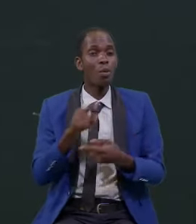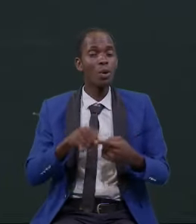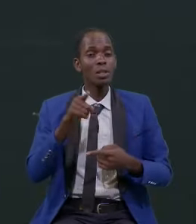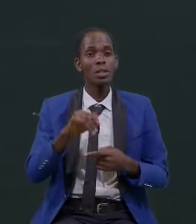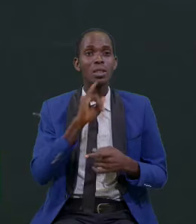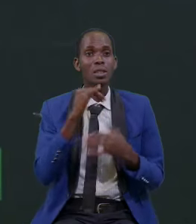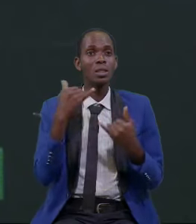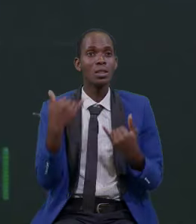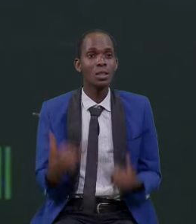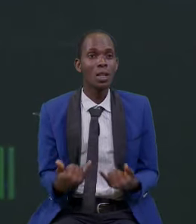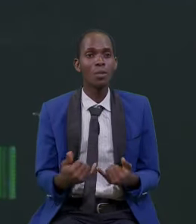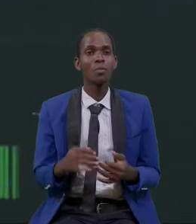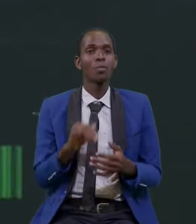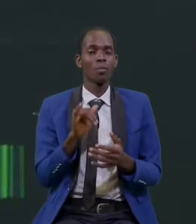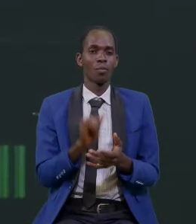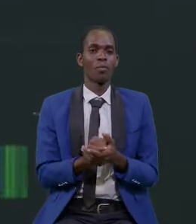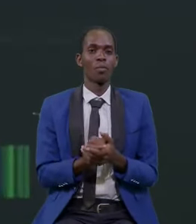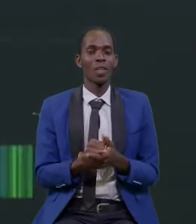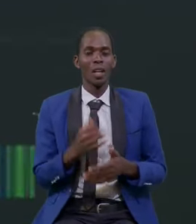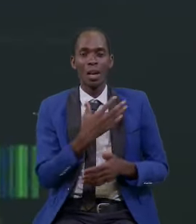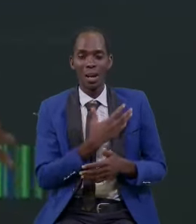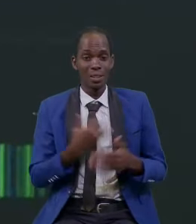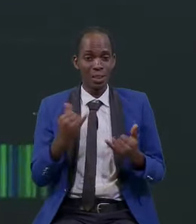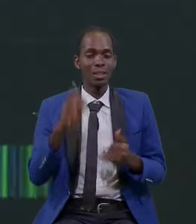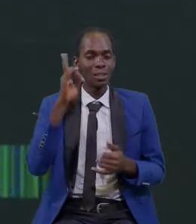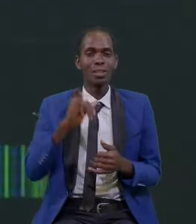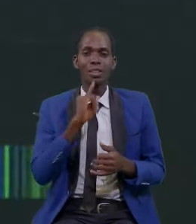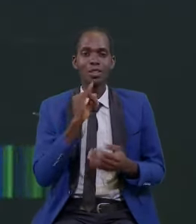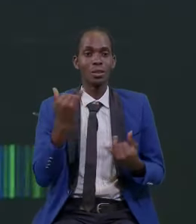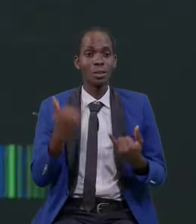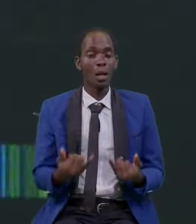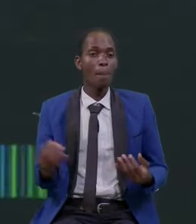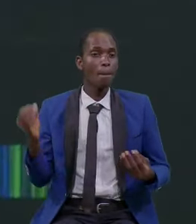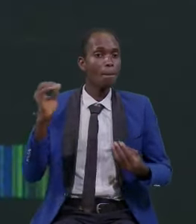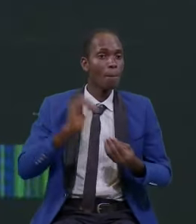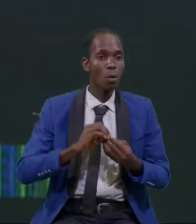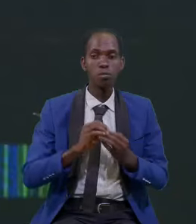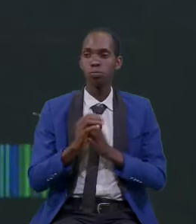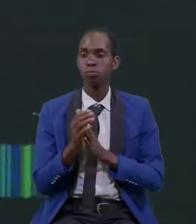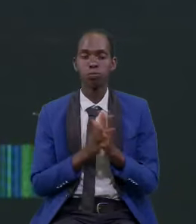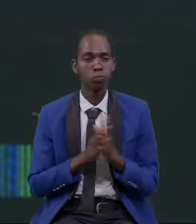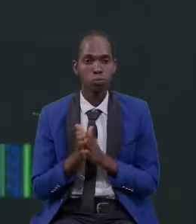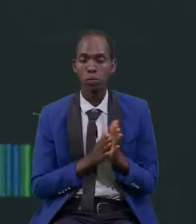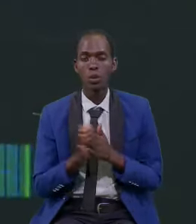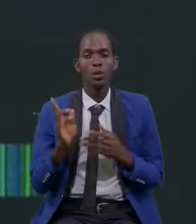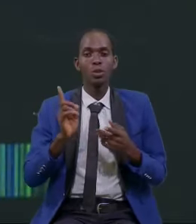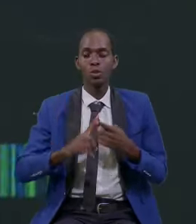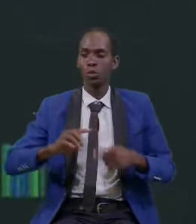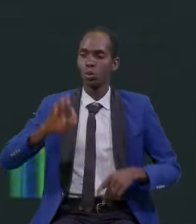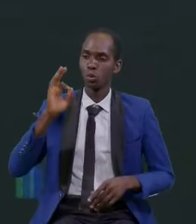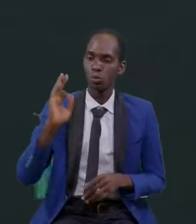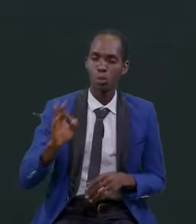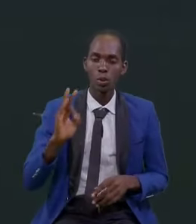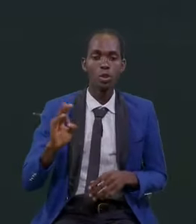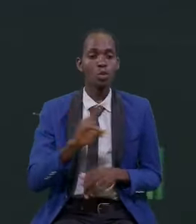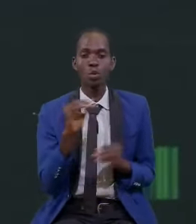Now he's zealous for God. Zealous to preach no more, to persecute.